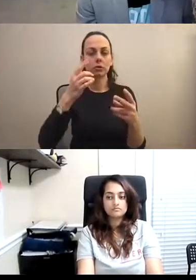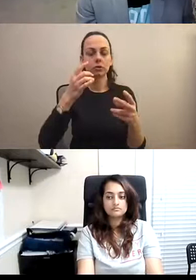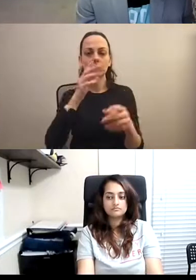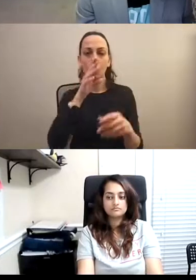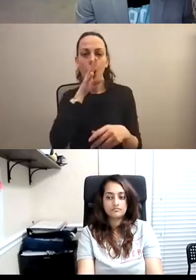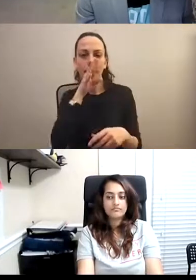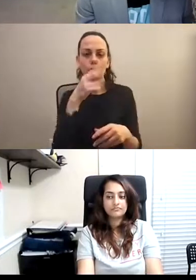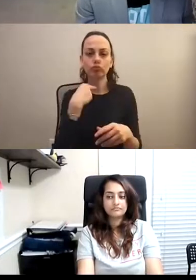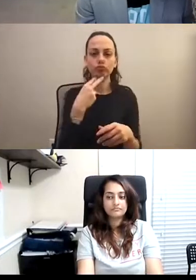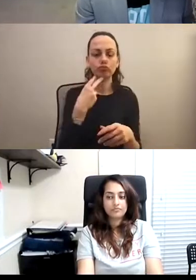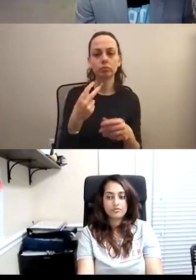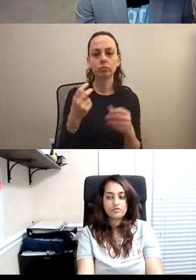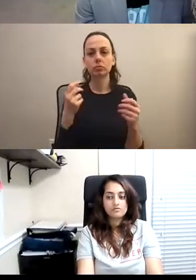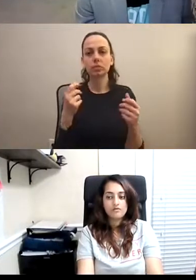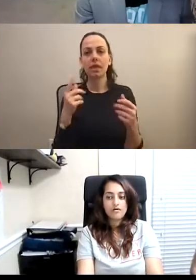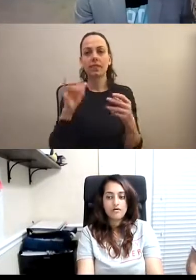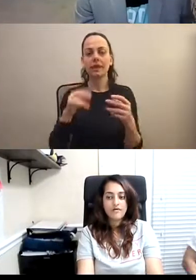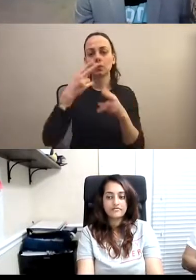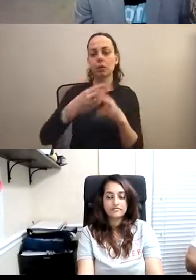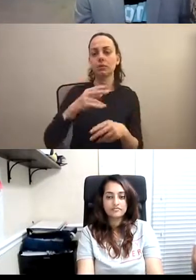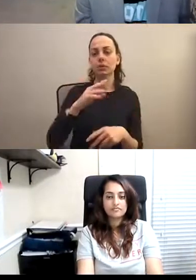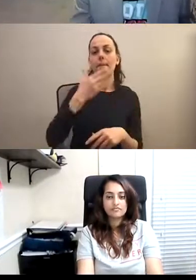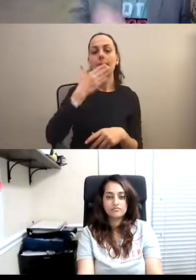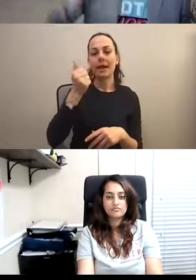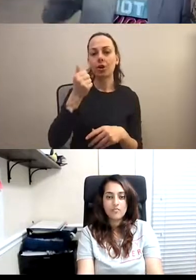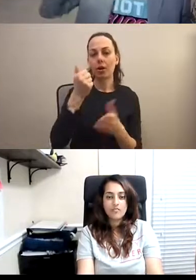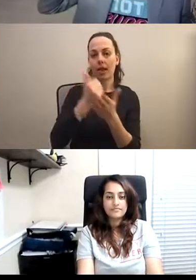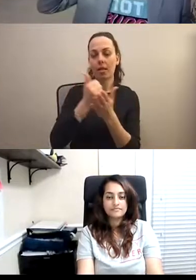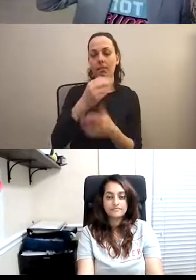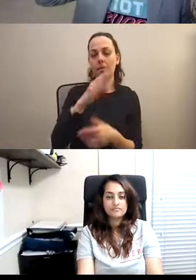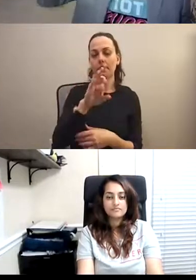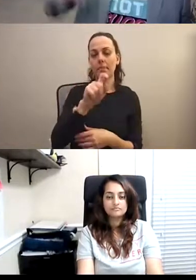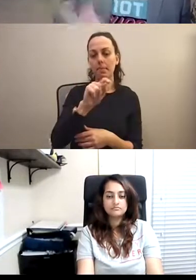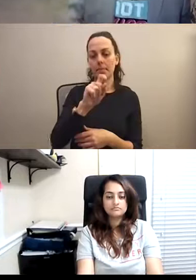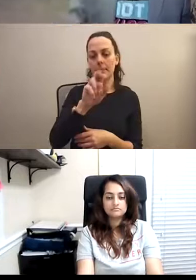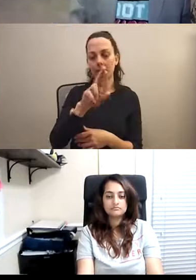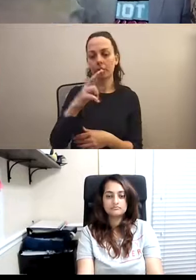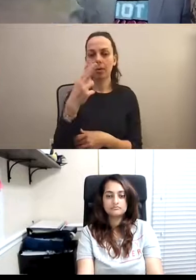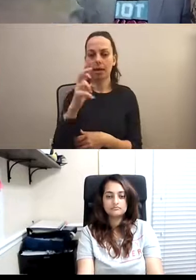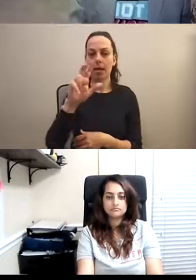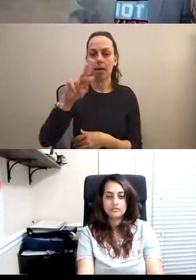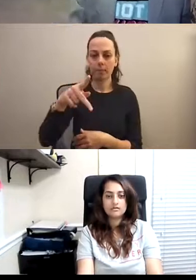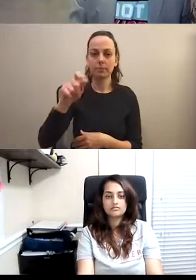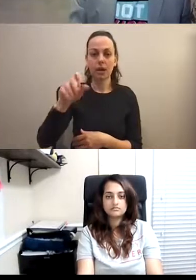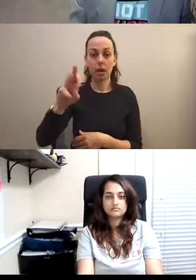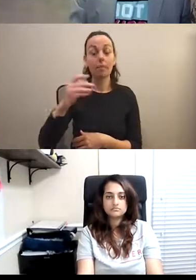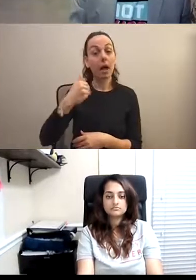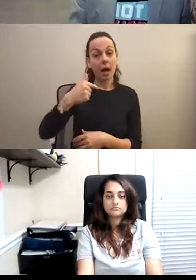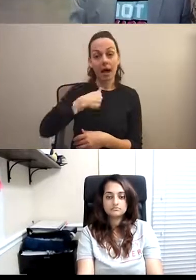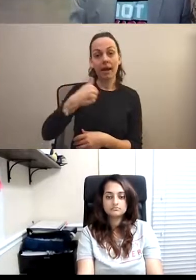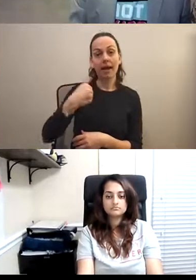kind you want. But it's called betterhelp.com. If anyone is interested, I do also have a discount code for